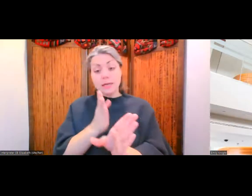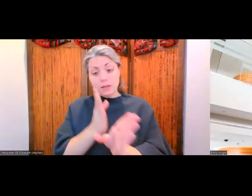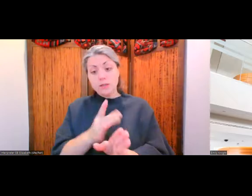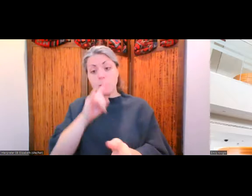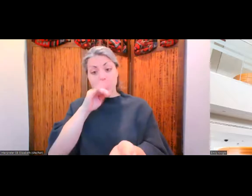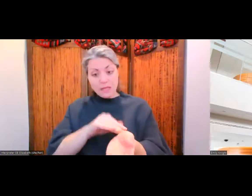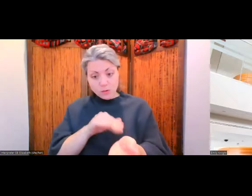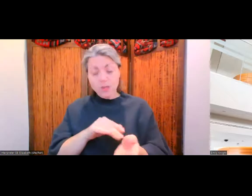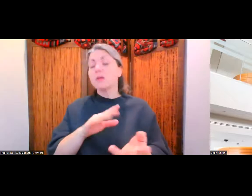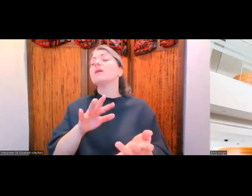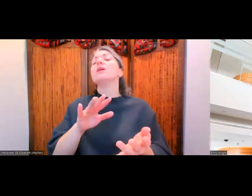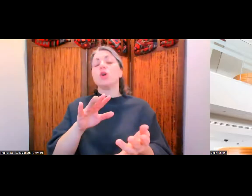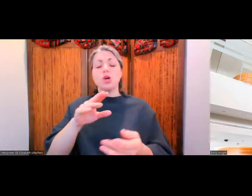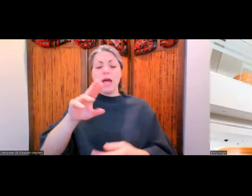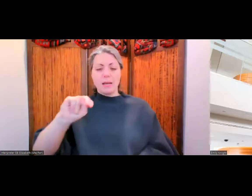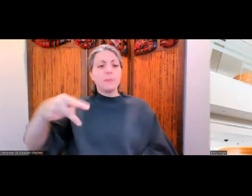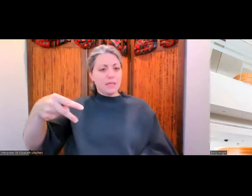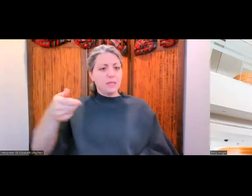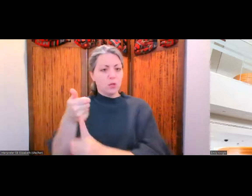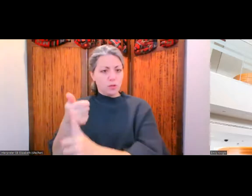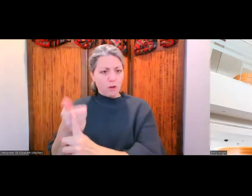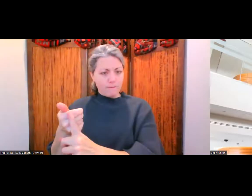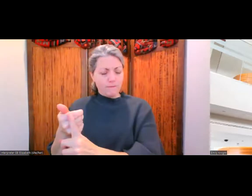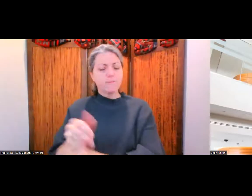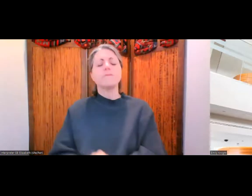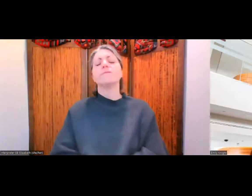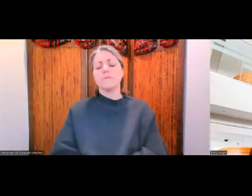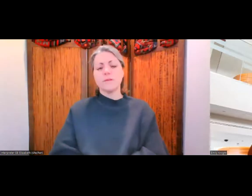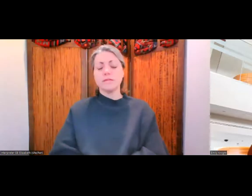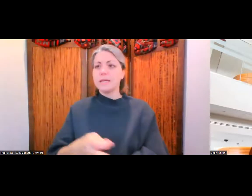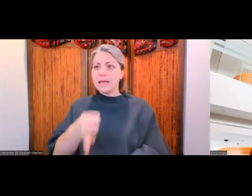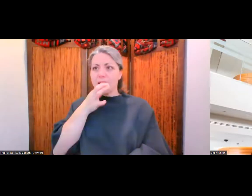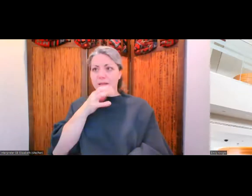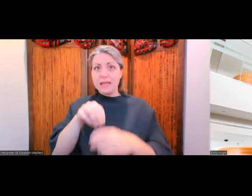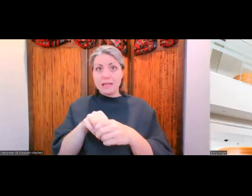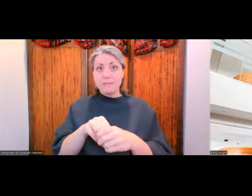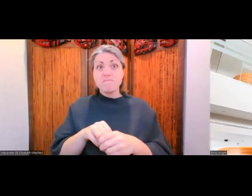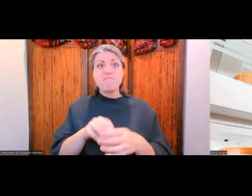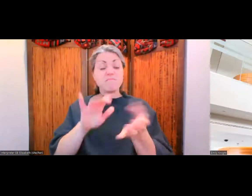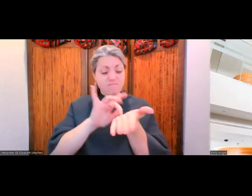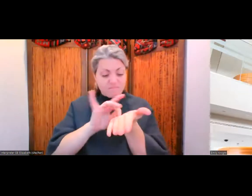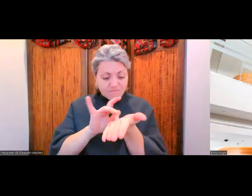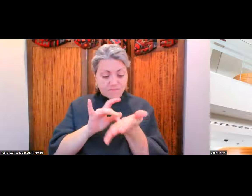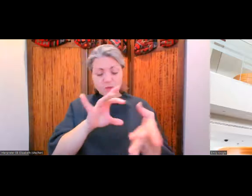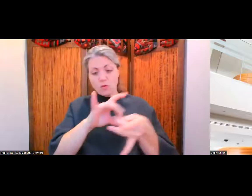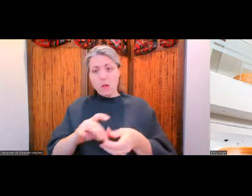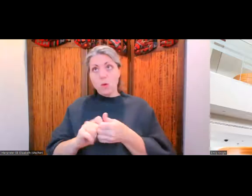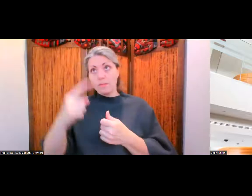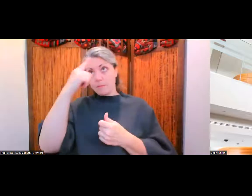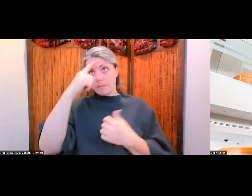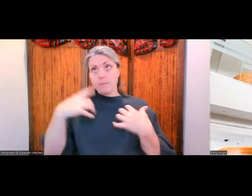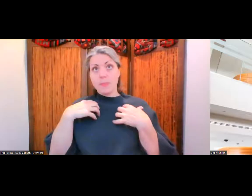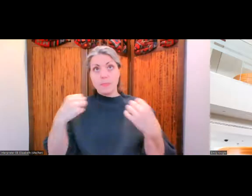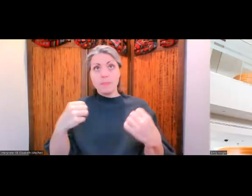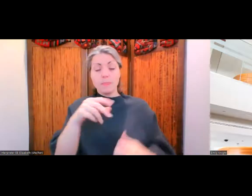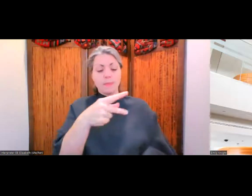nurse practitioner. And she is an expert in psychopharmacology. And with Dr. Shamlian is a faculty member for the University